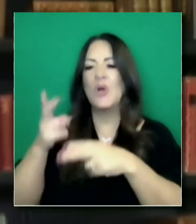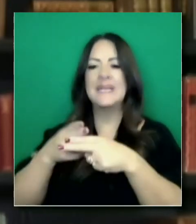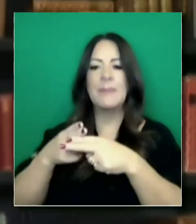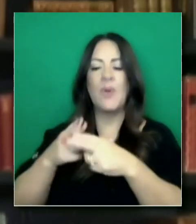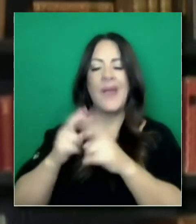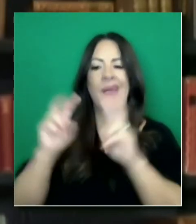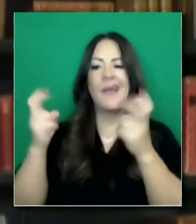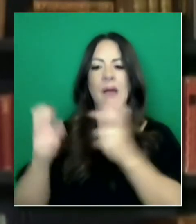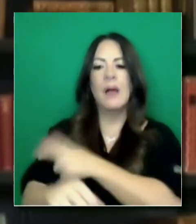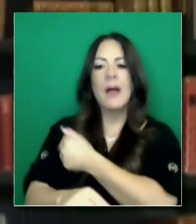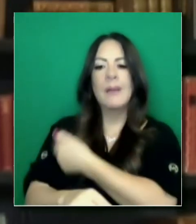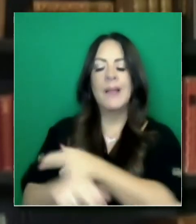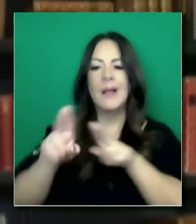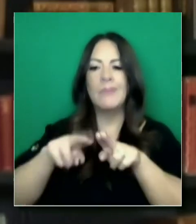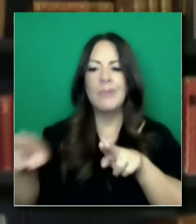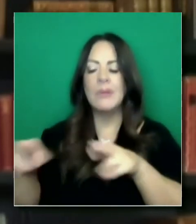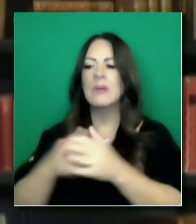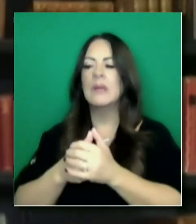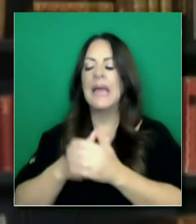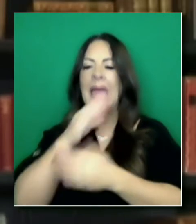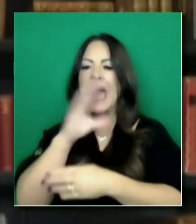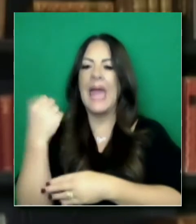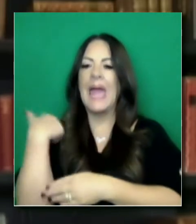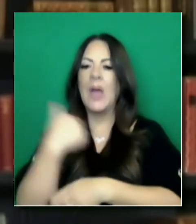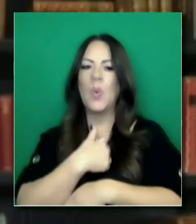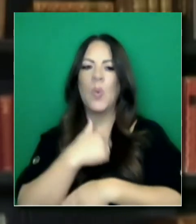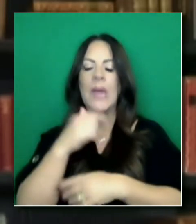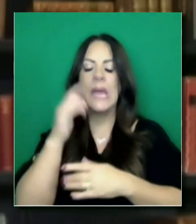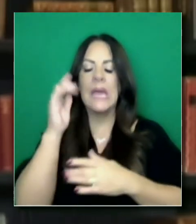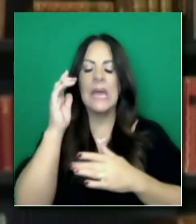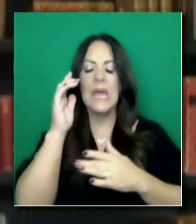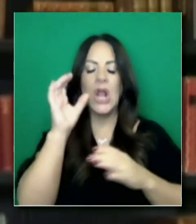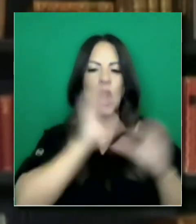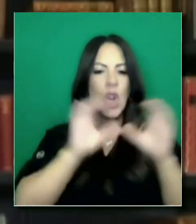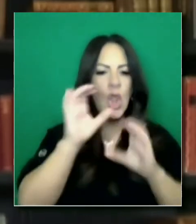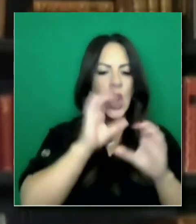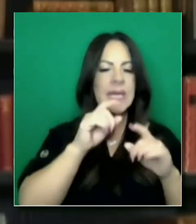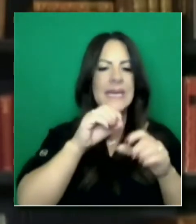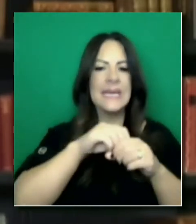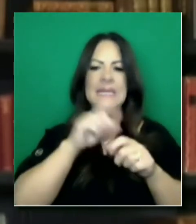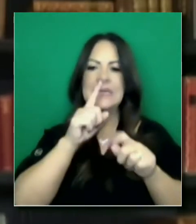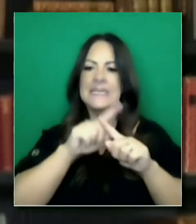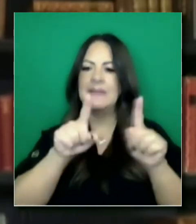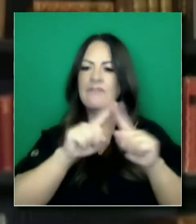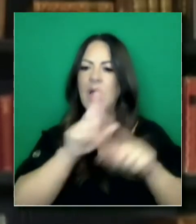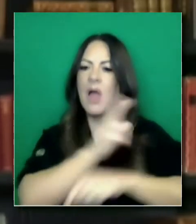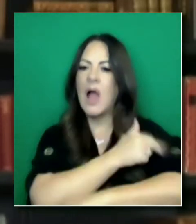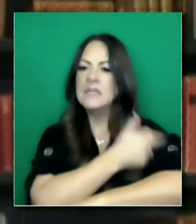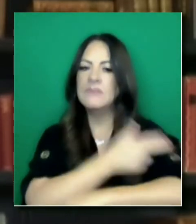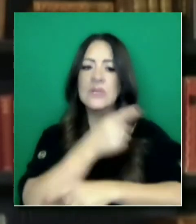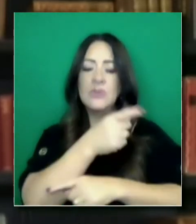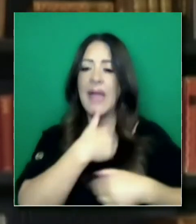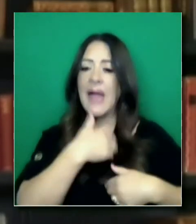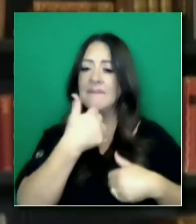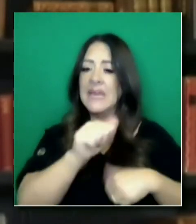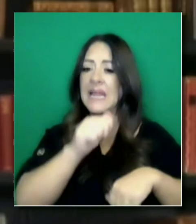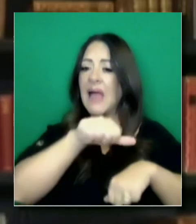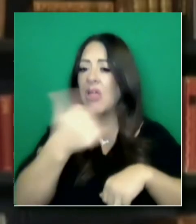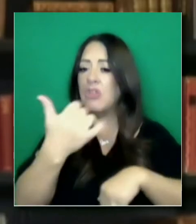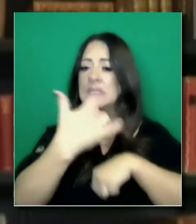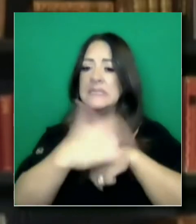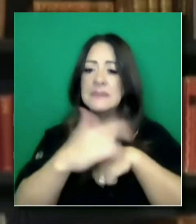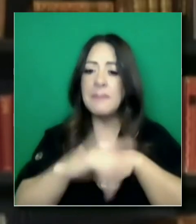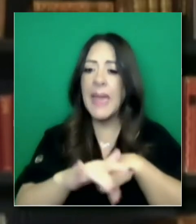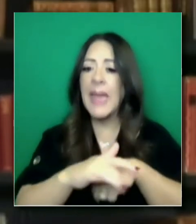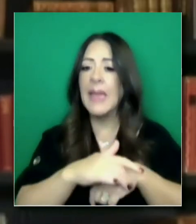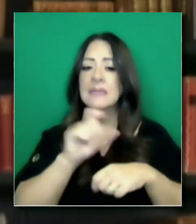to reconstitute and repurpose different rooms within the existing hospital and healthcare delivery system. In addition to that, we